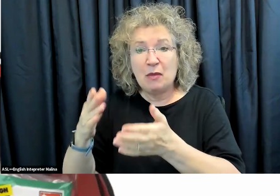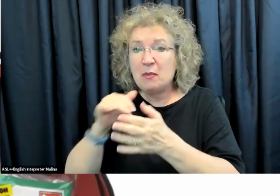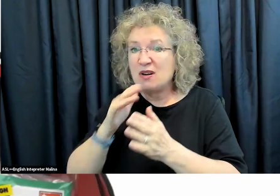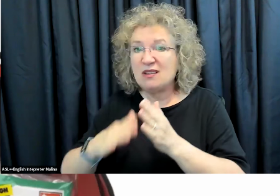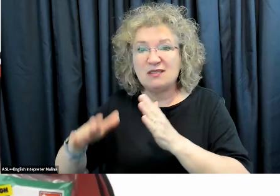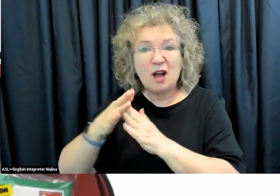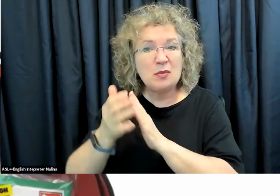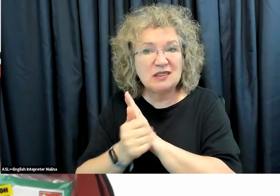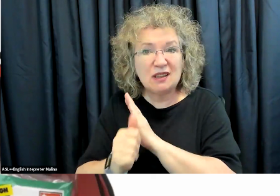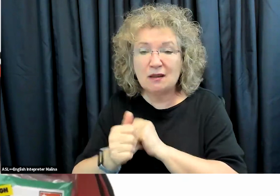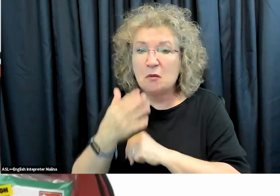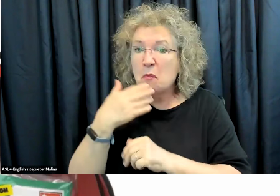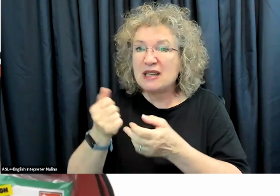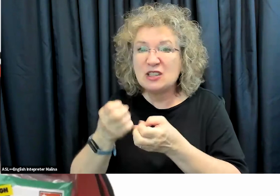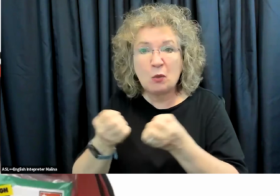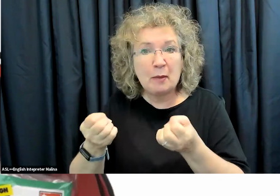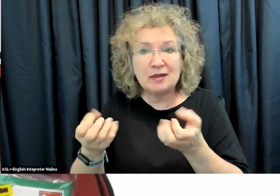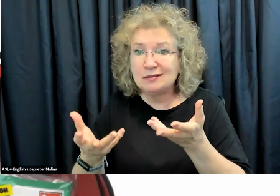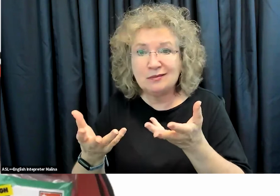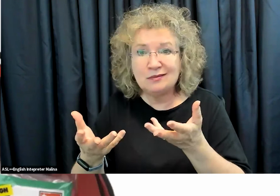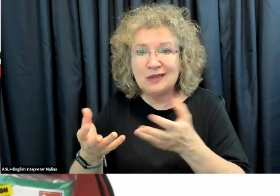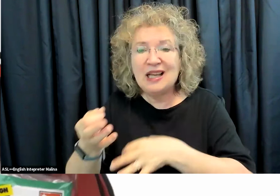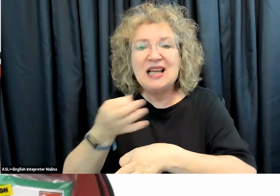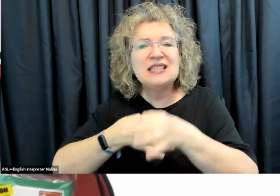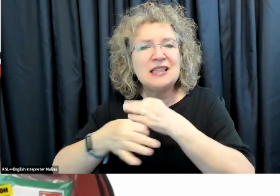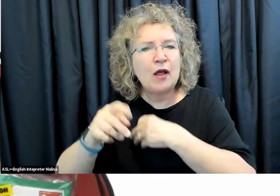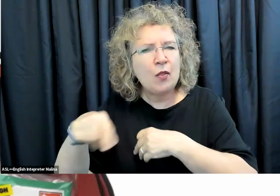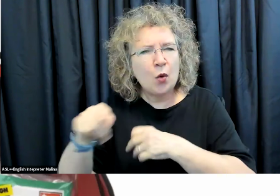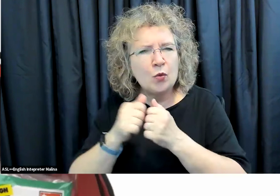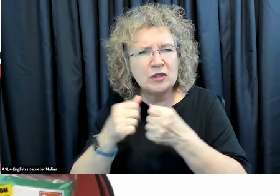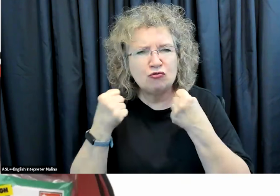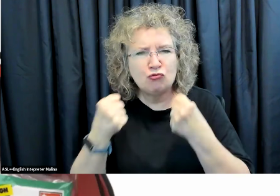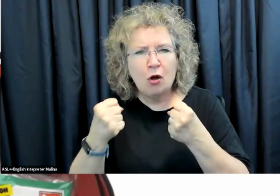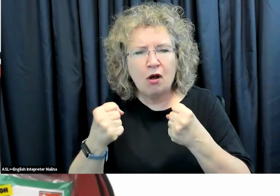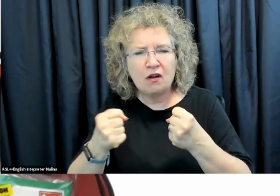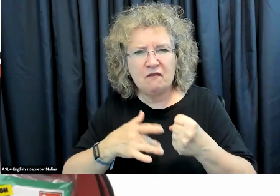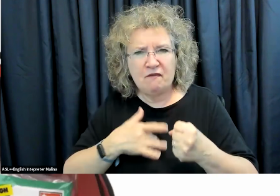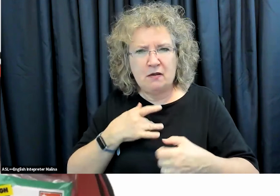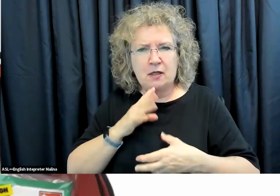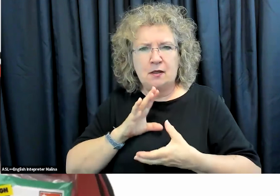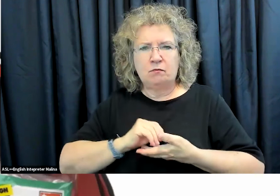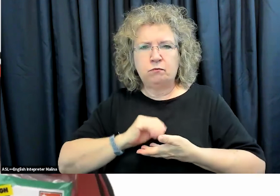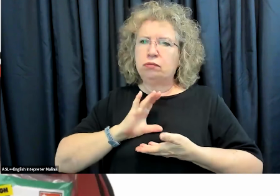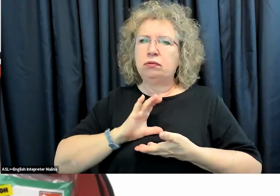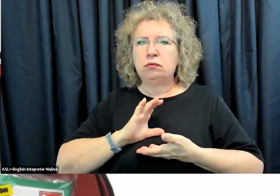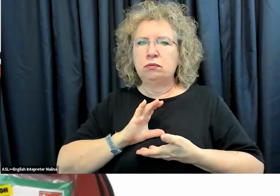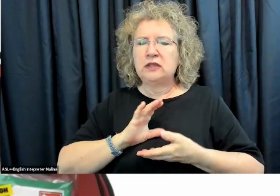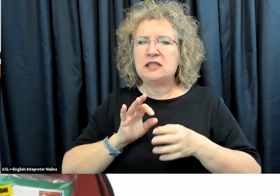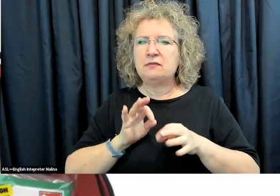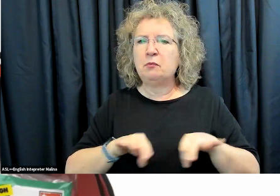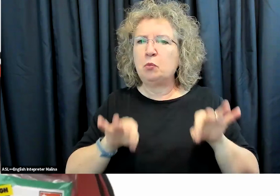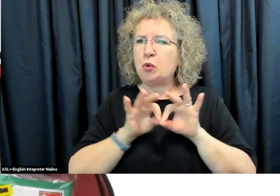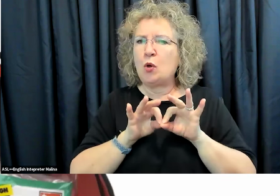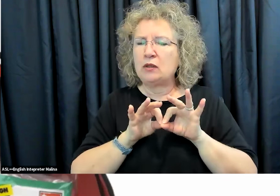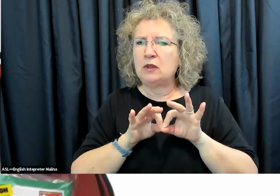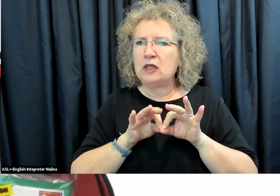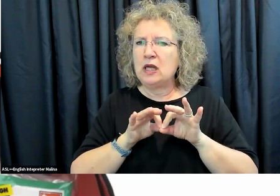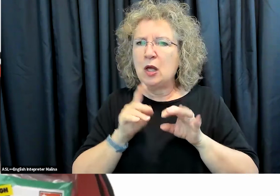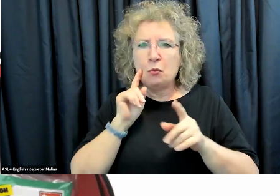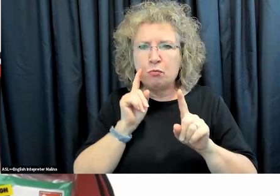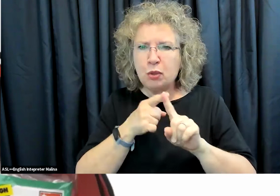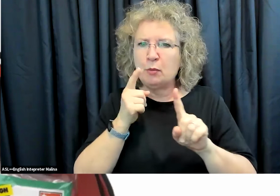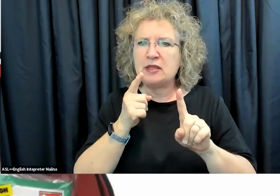or the best equipment. And instead, it's those with a strong sense of self-worth, purpose, co-regulation skills,